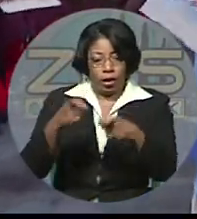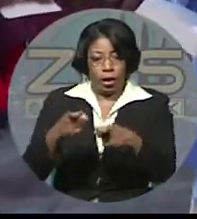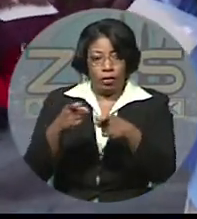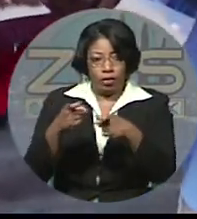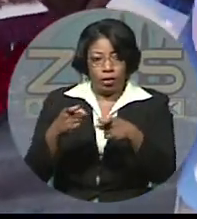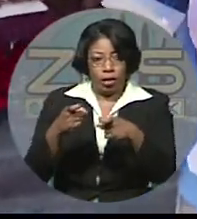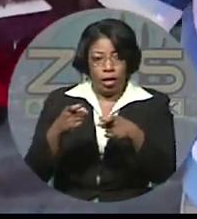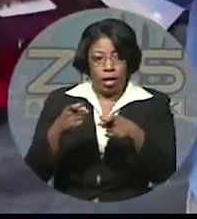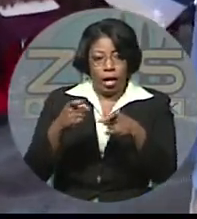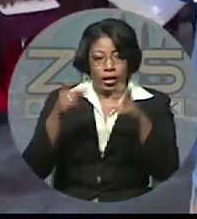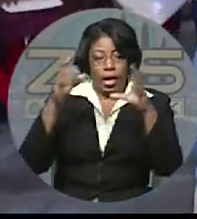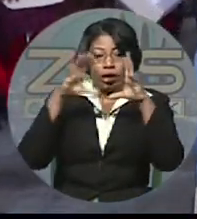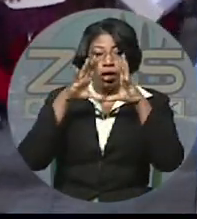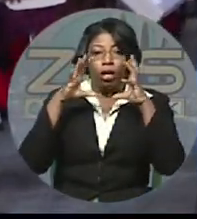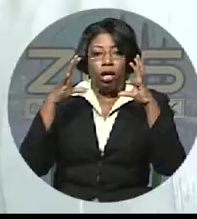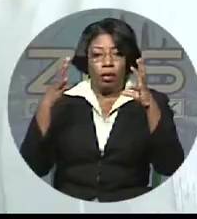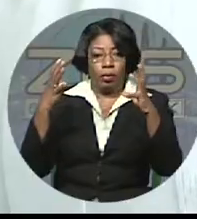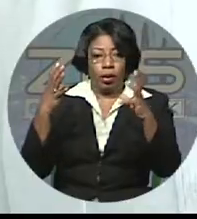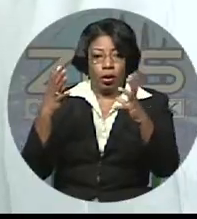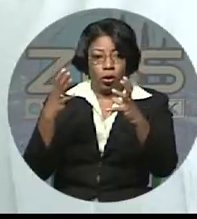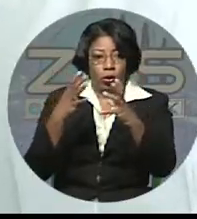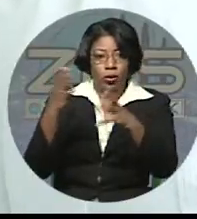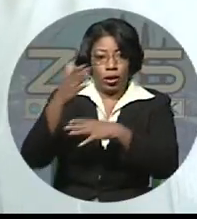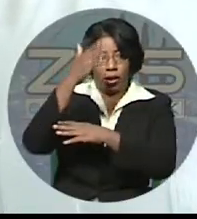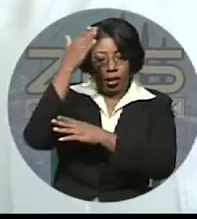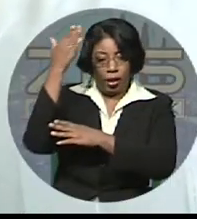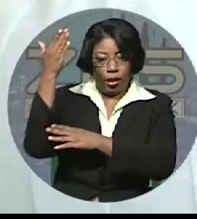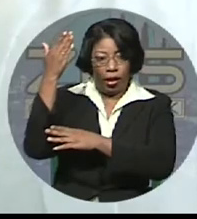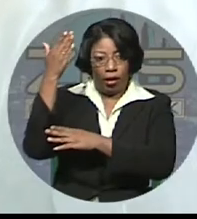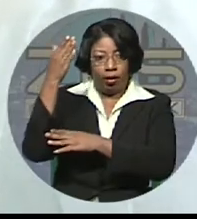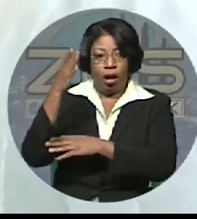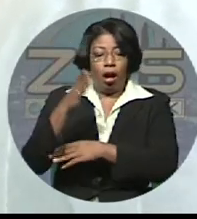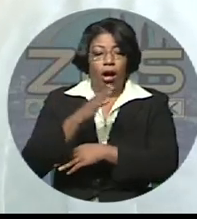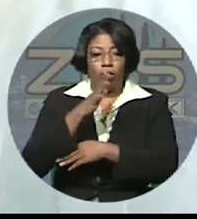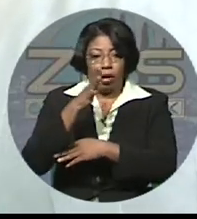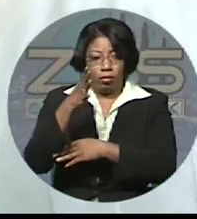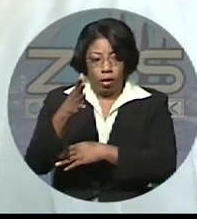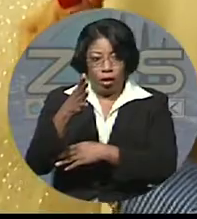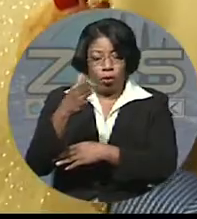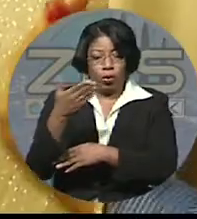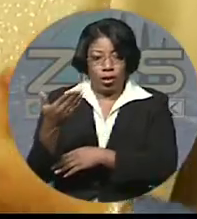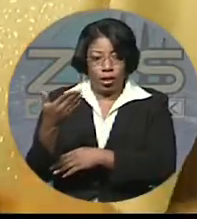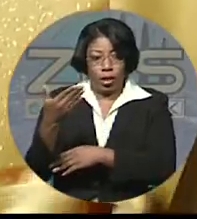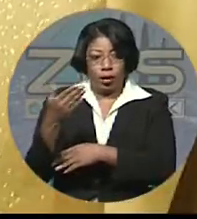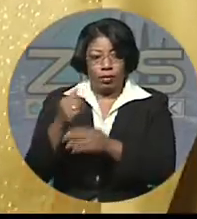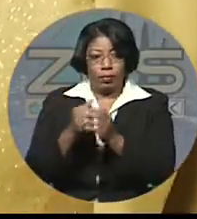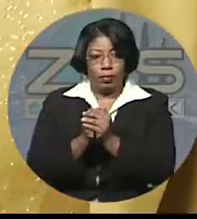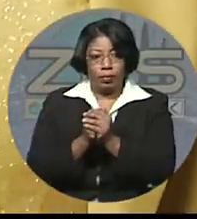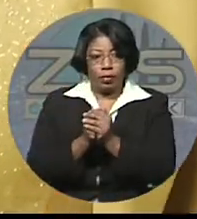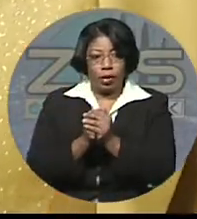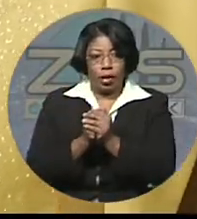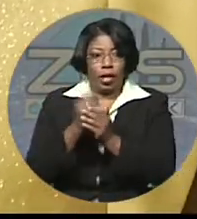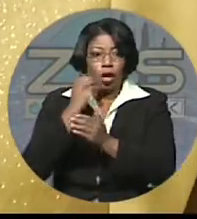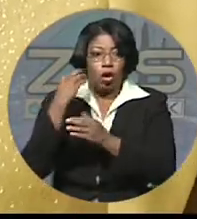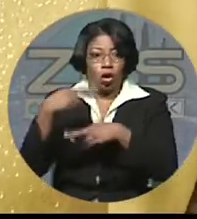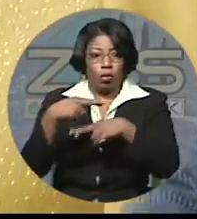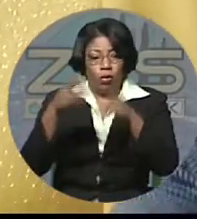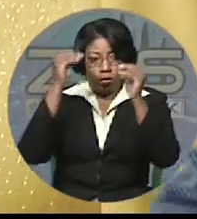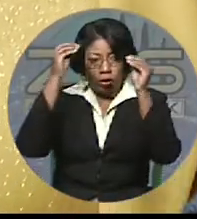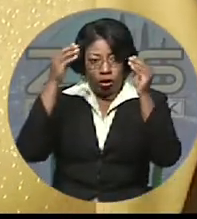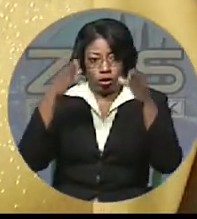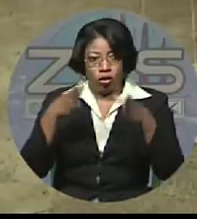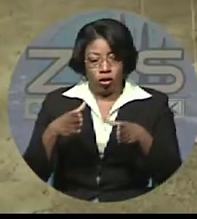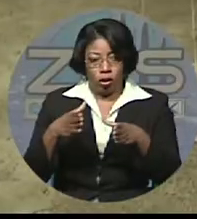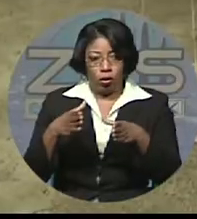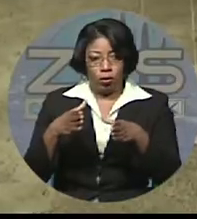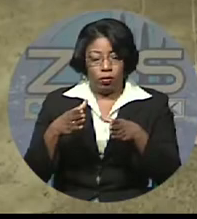released balloons. Her grandmother was also present at Carlton Francis Primary. Homeroom teacher Mistress Dion Carey, who was too